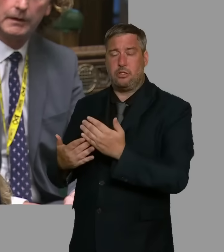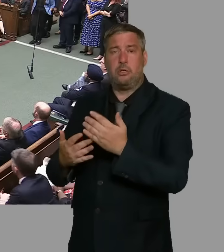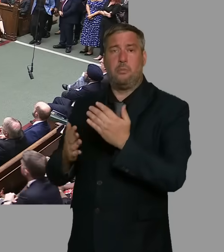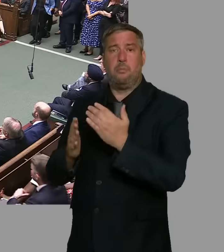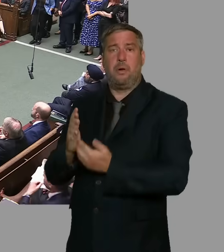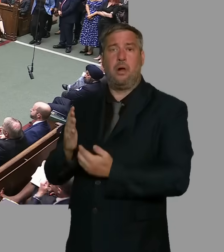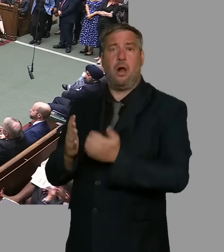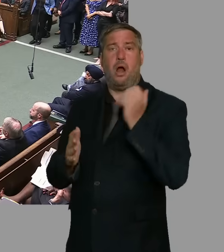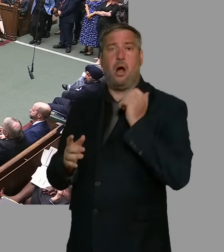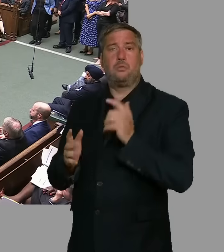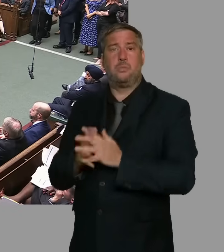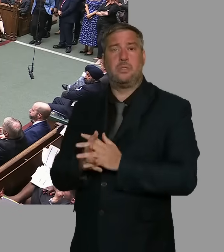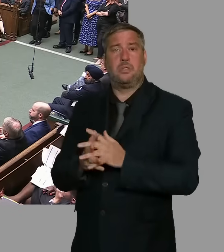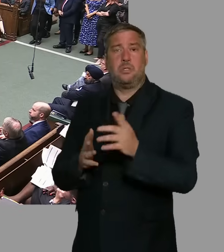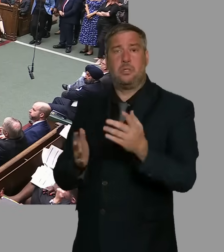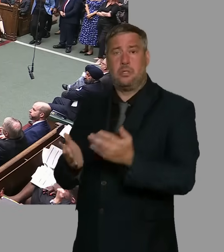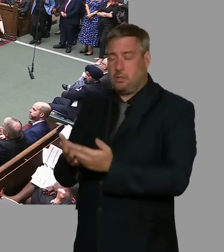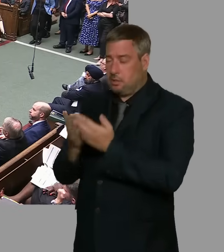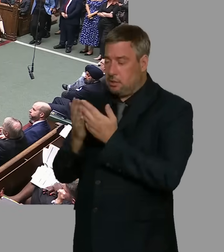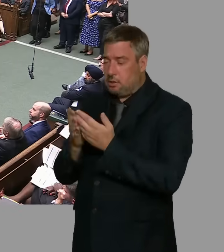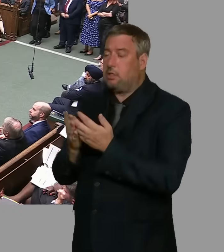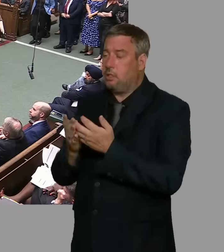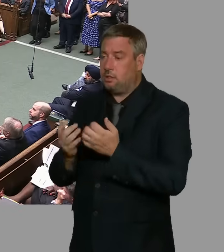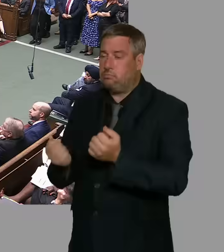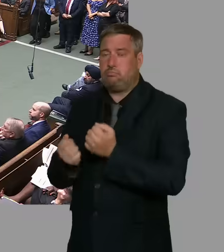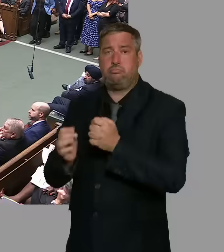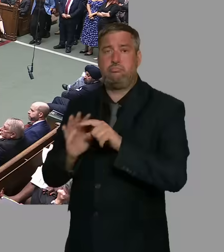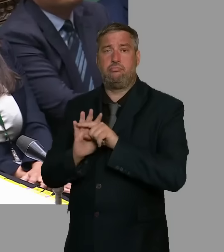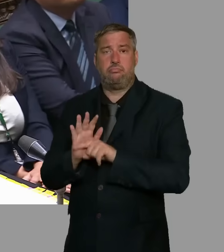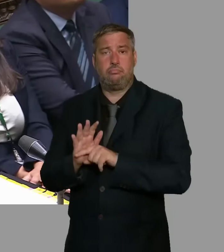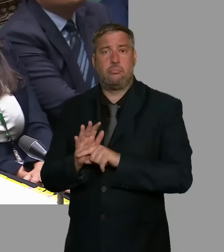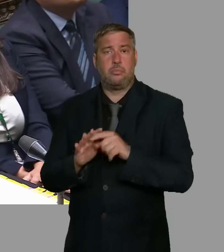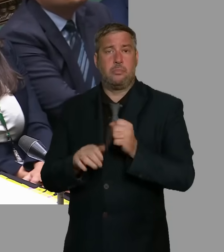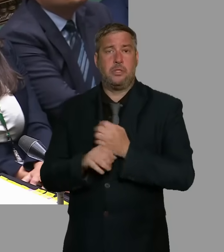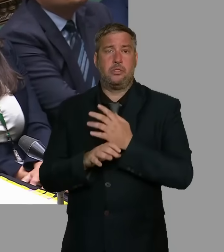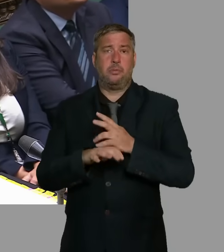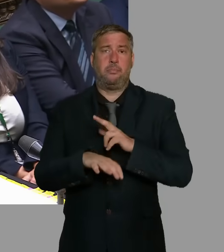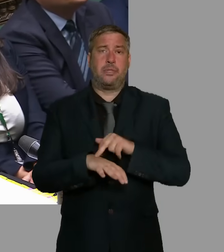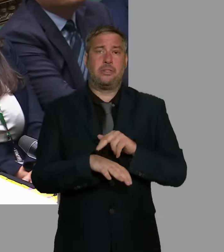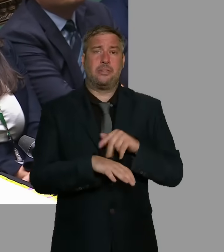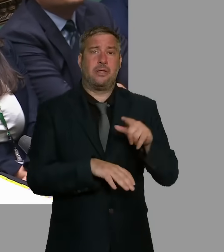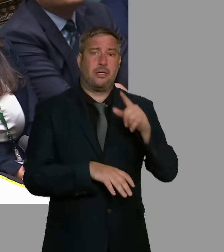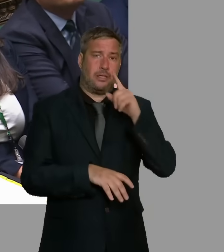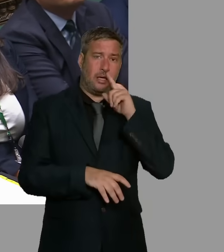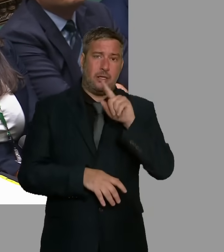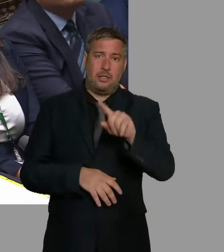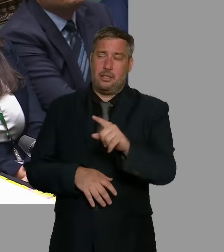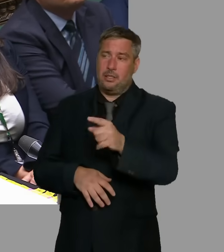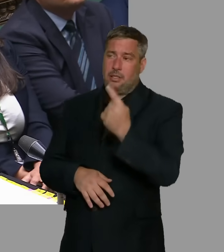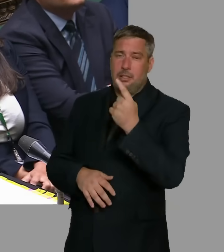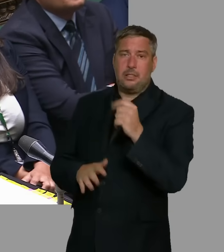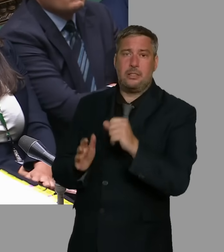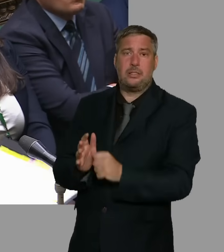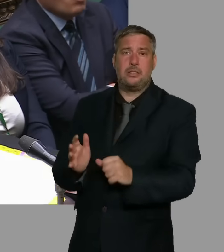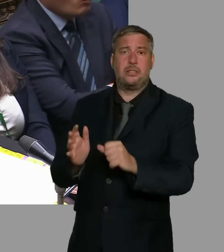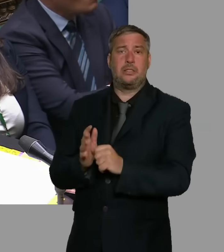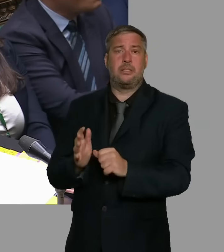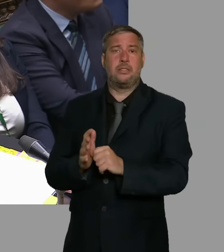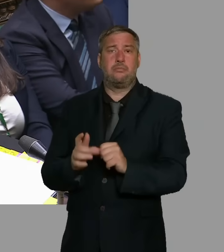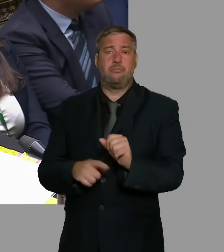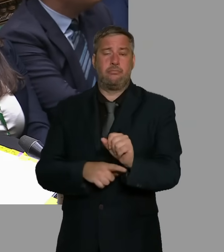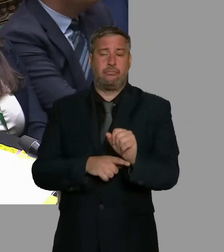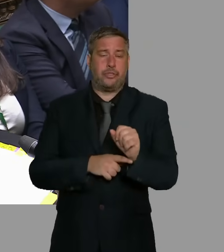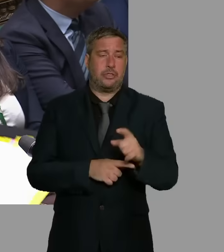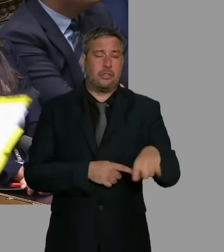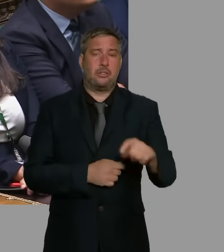motorists? Well, can I say I'm sorry to hear about his constituent? That's an awful situation for anyone to find themselves in. I'll, of